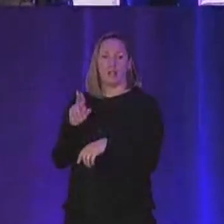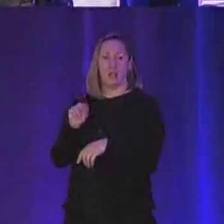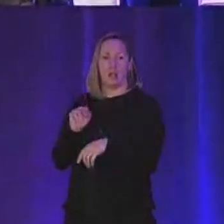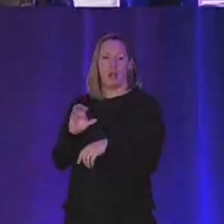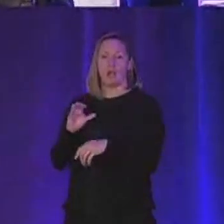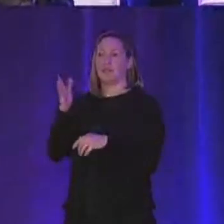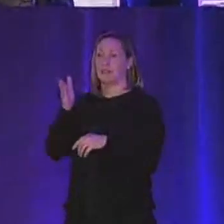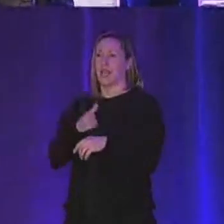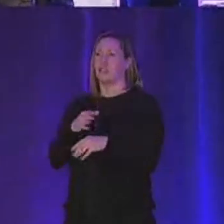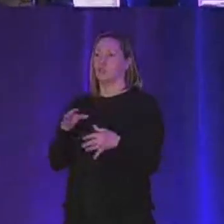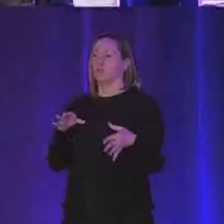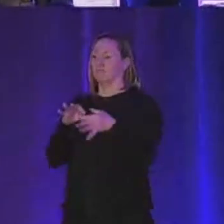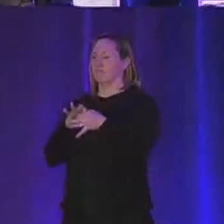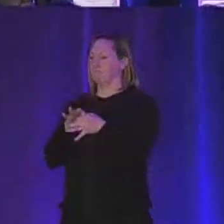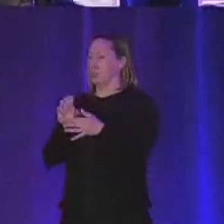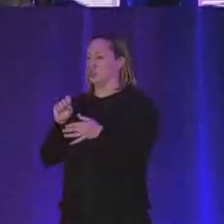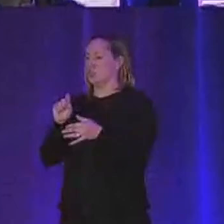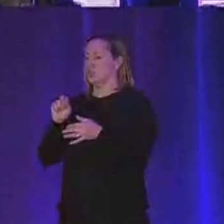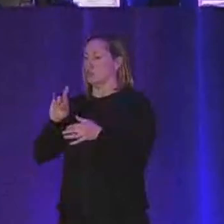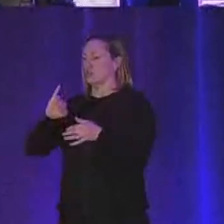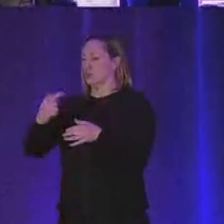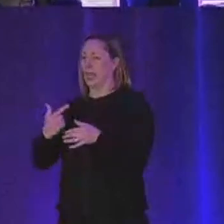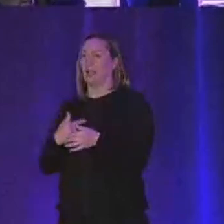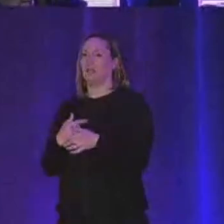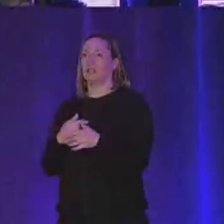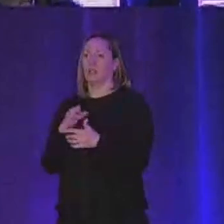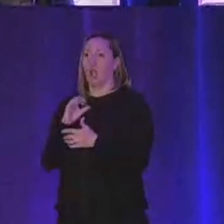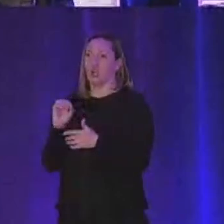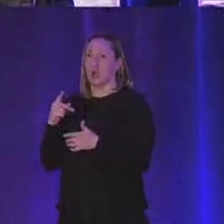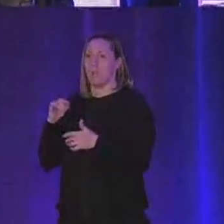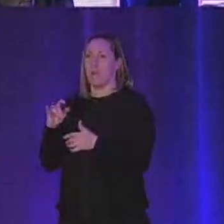to string. We'll listen. Oh, Copilot, God bless you.